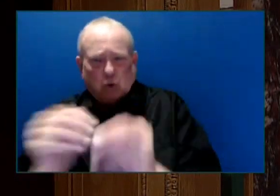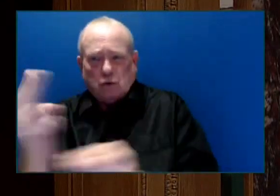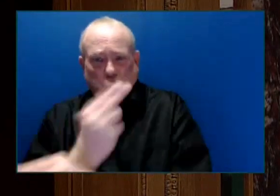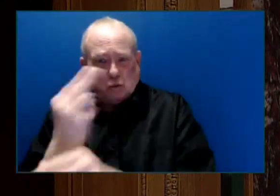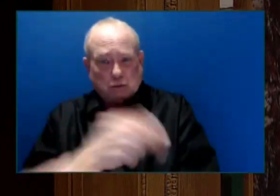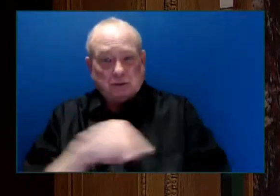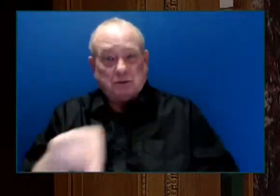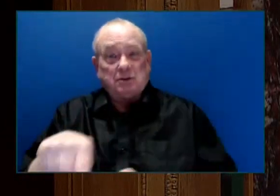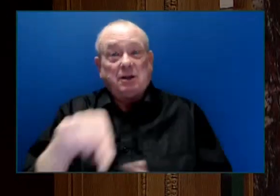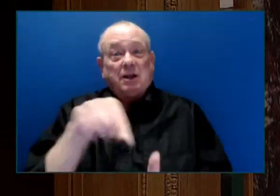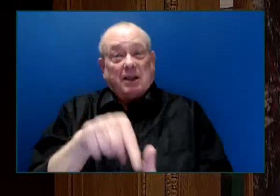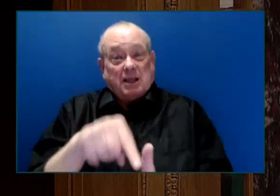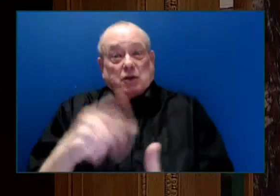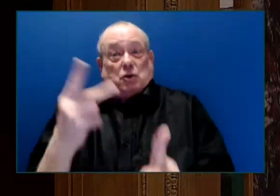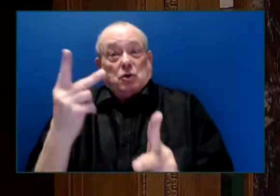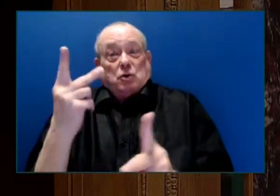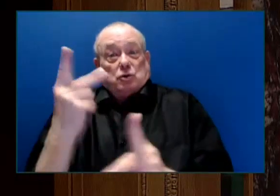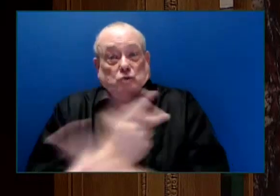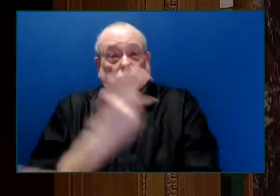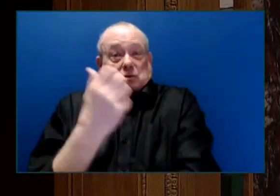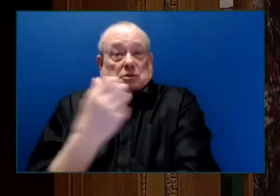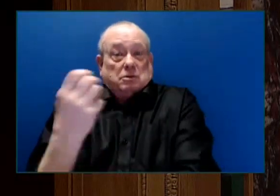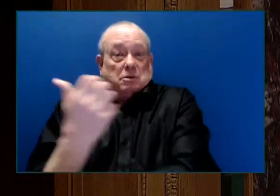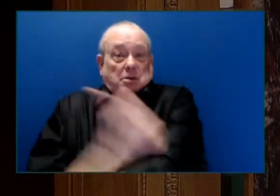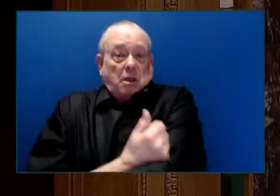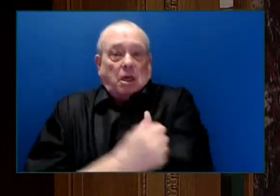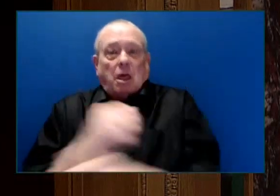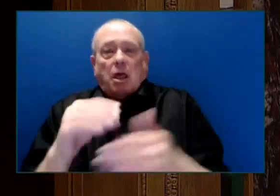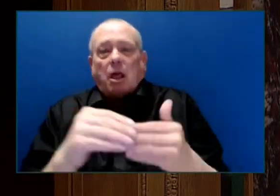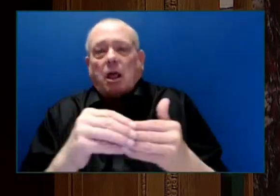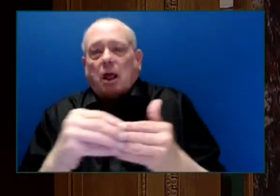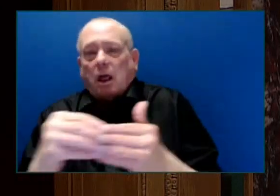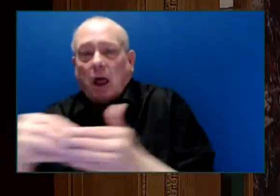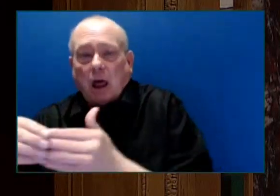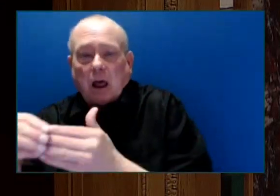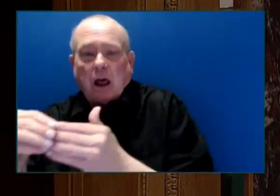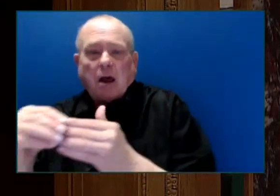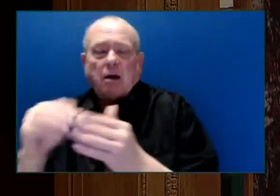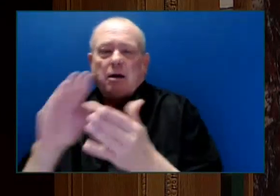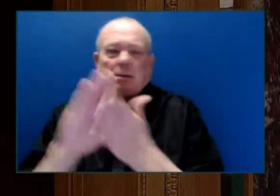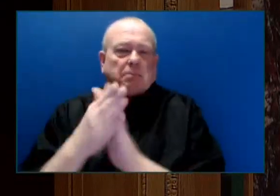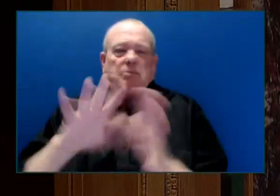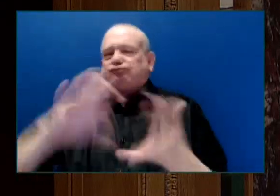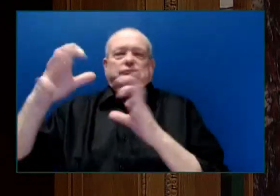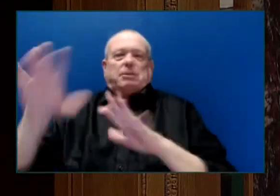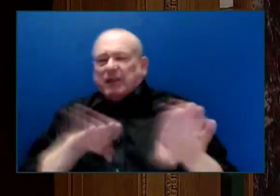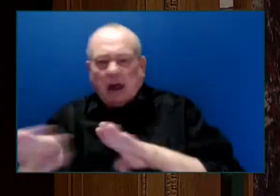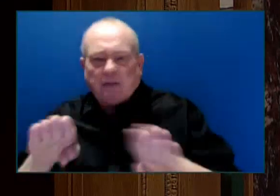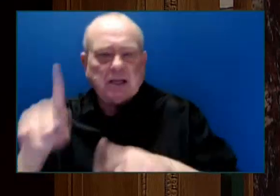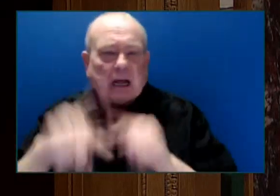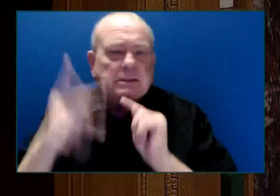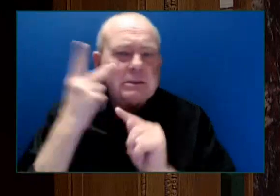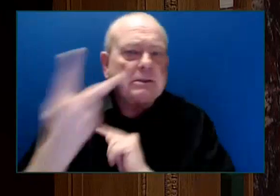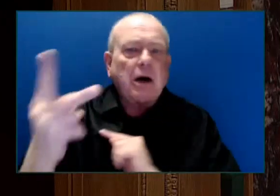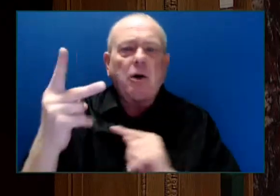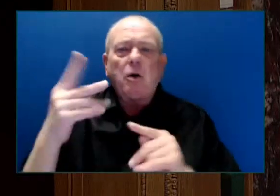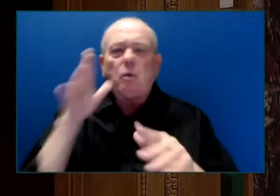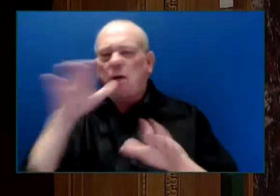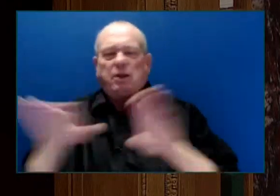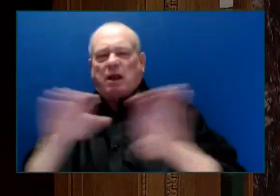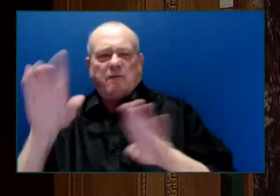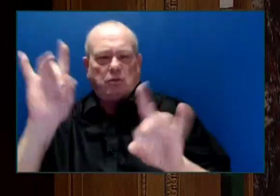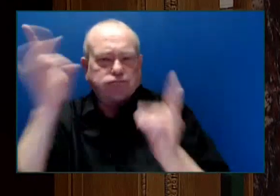denial. Mr. Speaker, the Premier chose to expand the